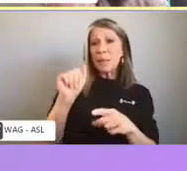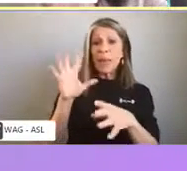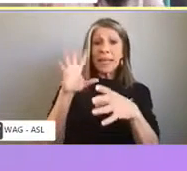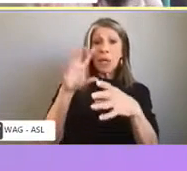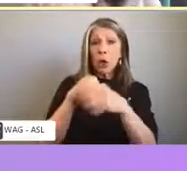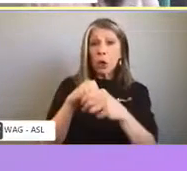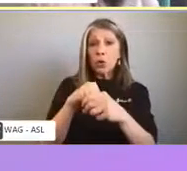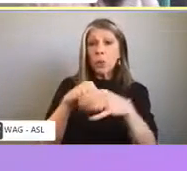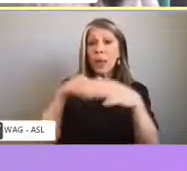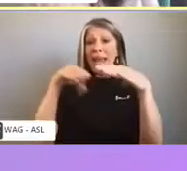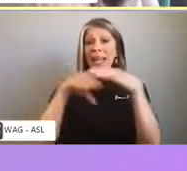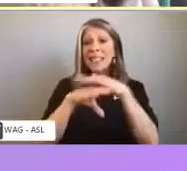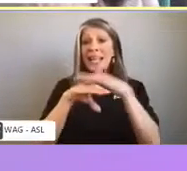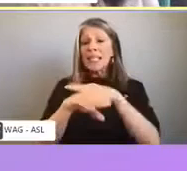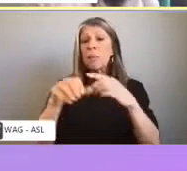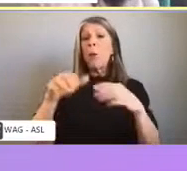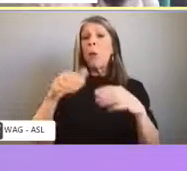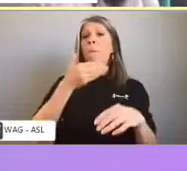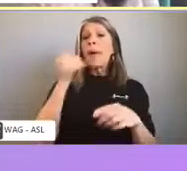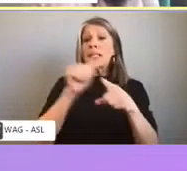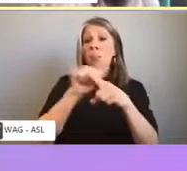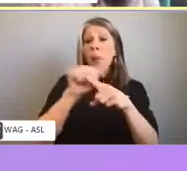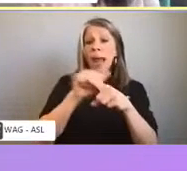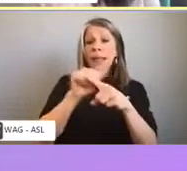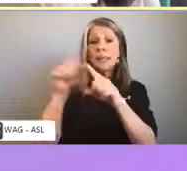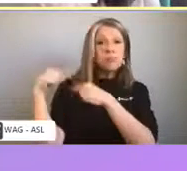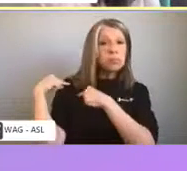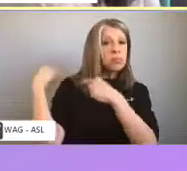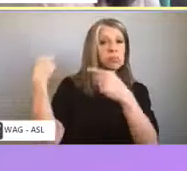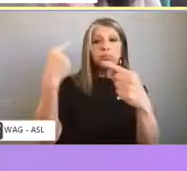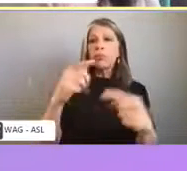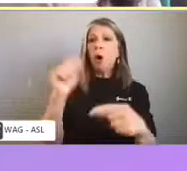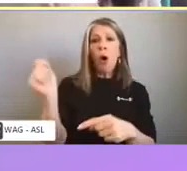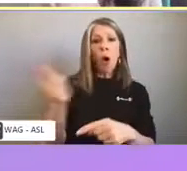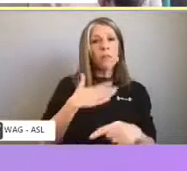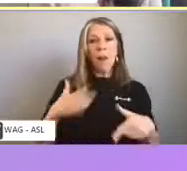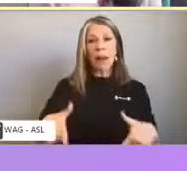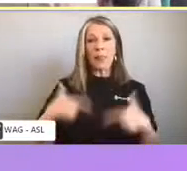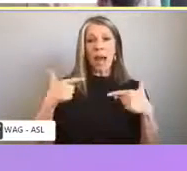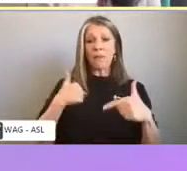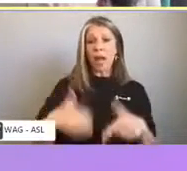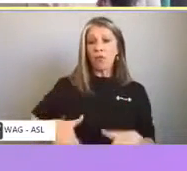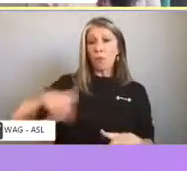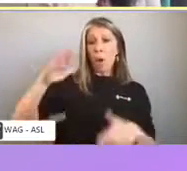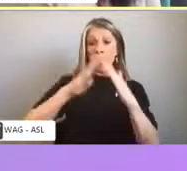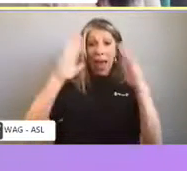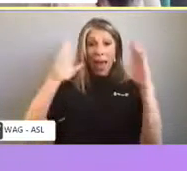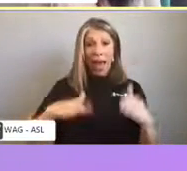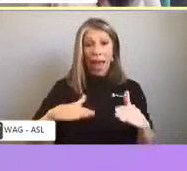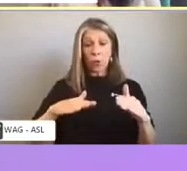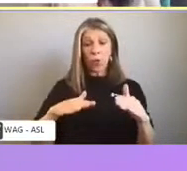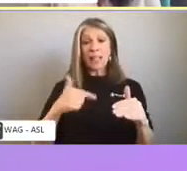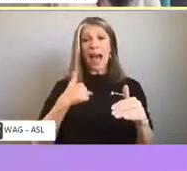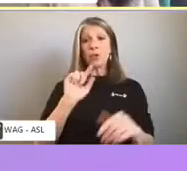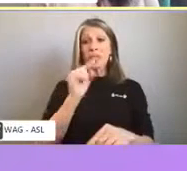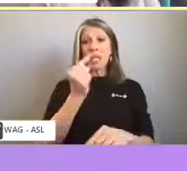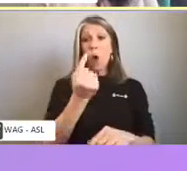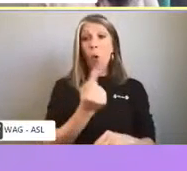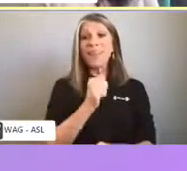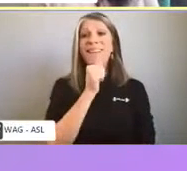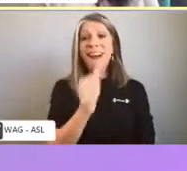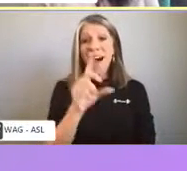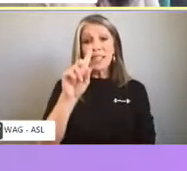and accessible best practices all of my life. I grew up in a household where I was the only